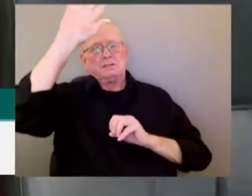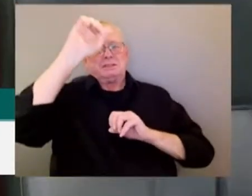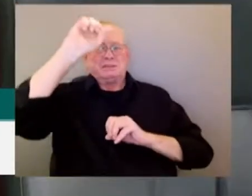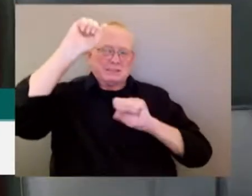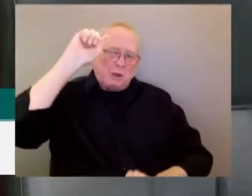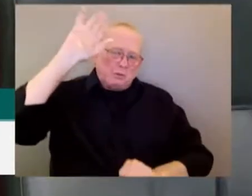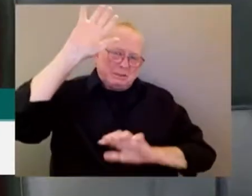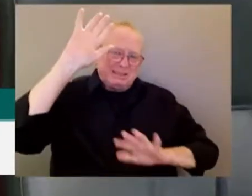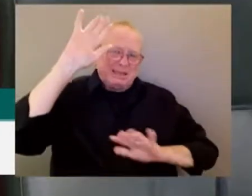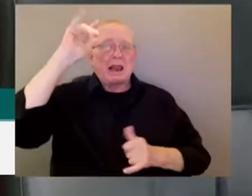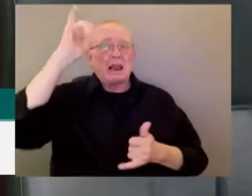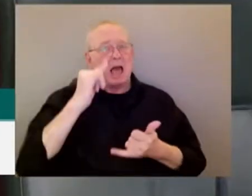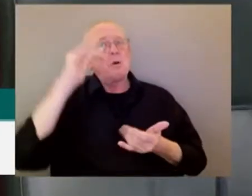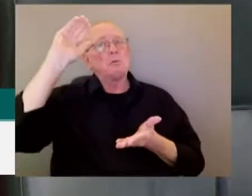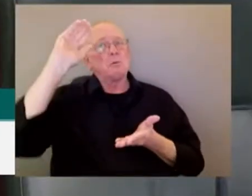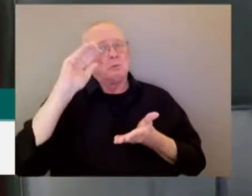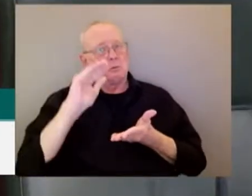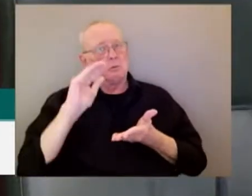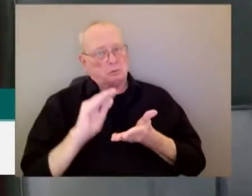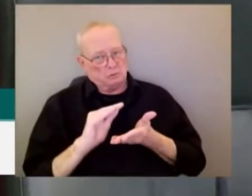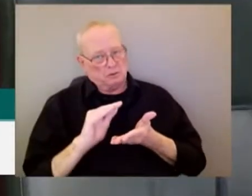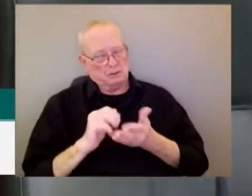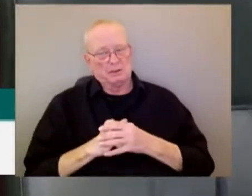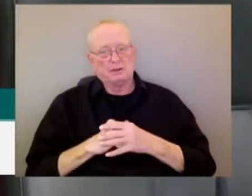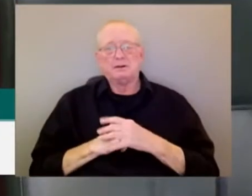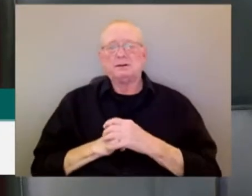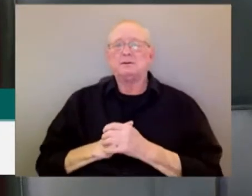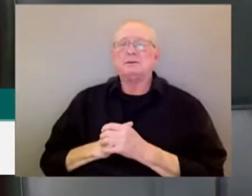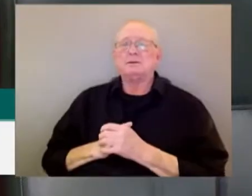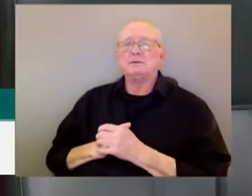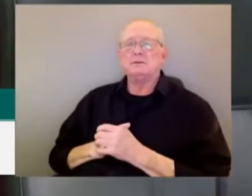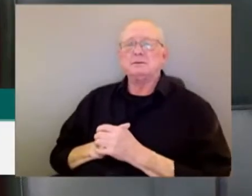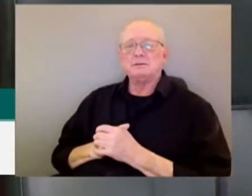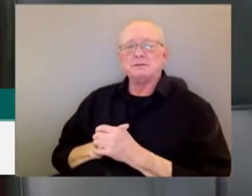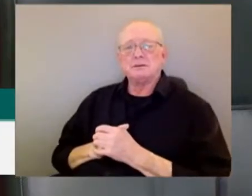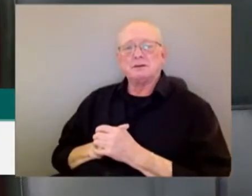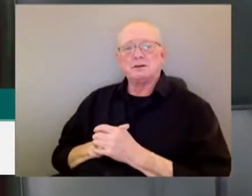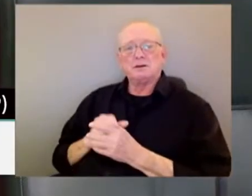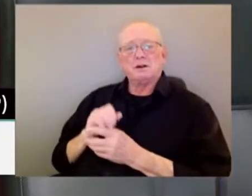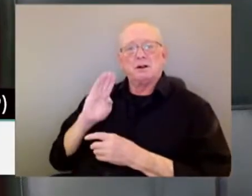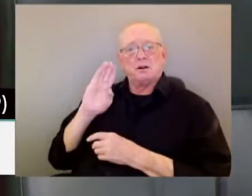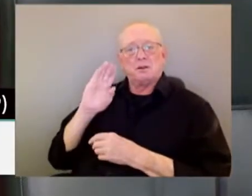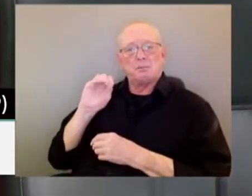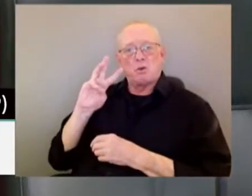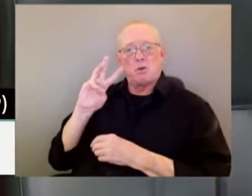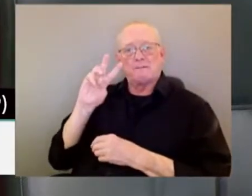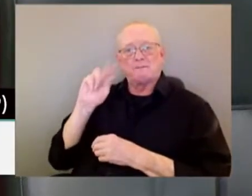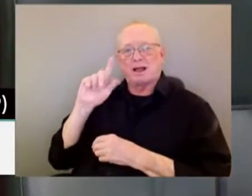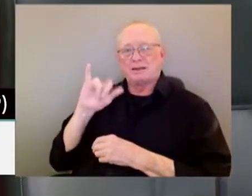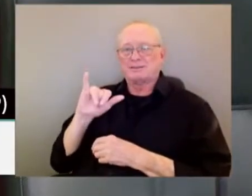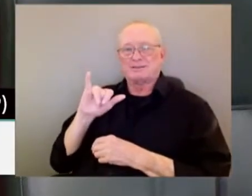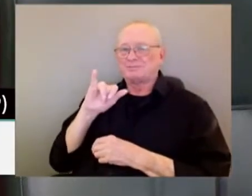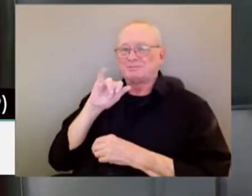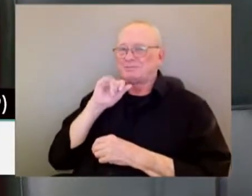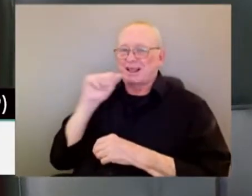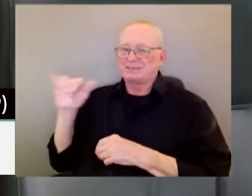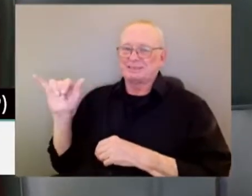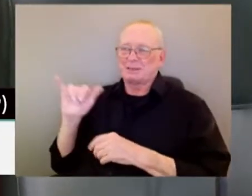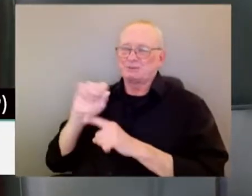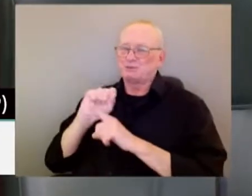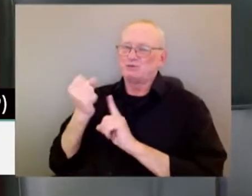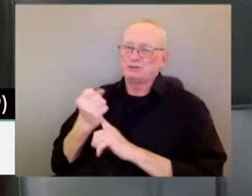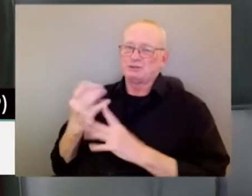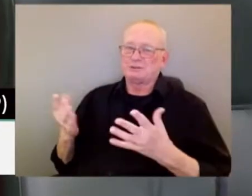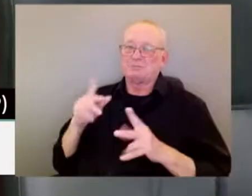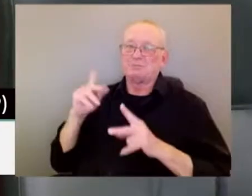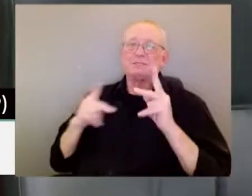Given that's not the case in the Bow Valley, Mr. Speaker, where people at the door are telling me they can't get a COVID vaccine because they can't afford one, 811 is too busy and they